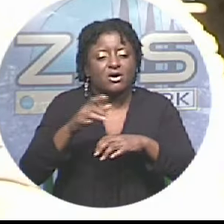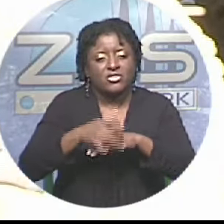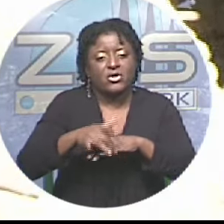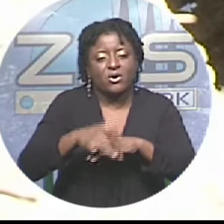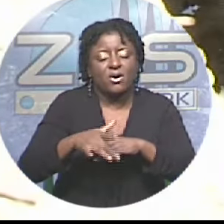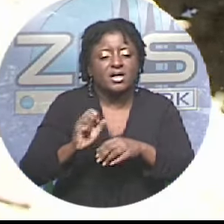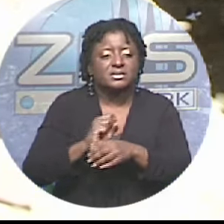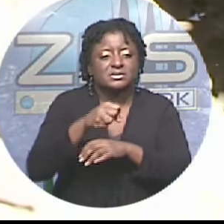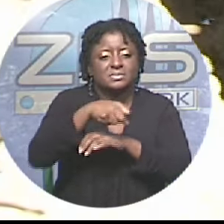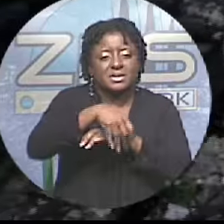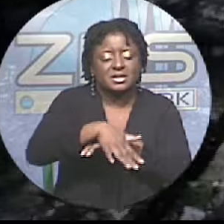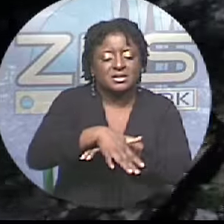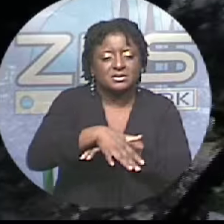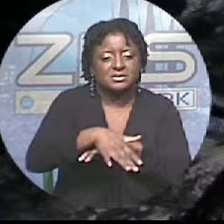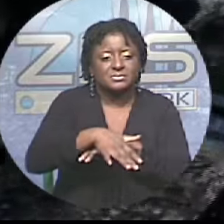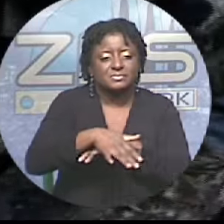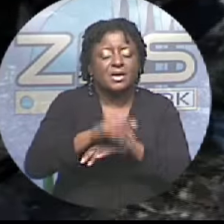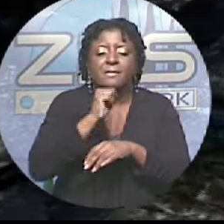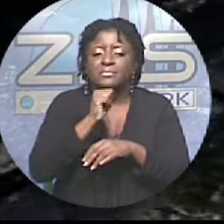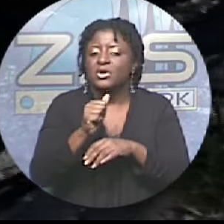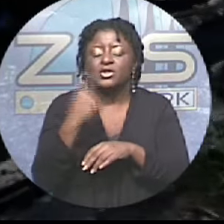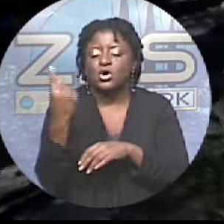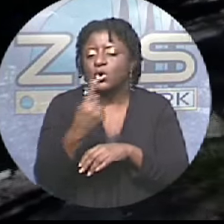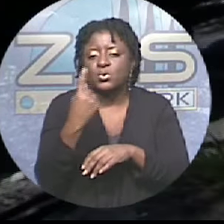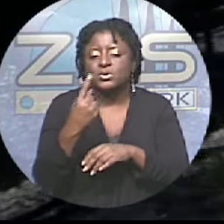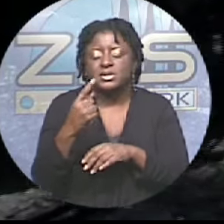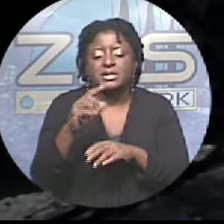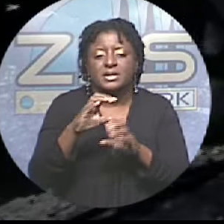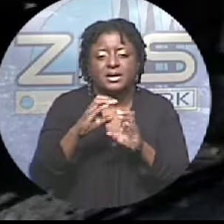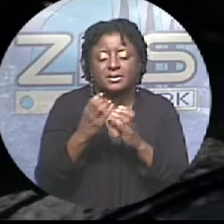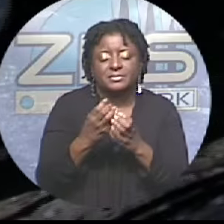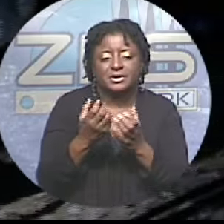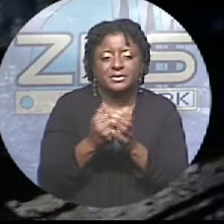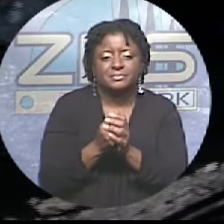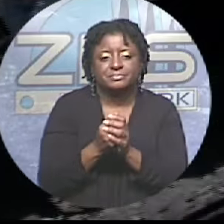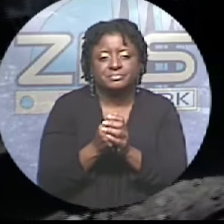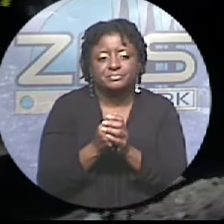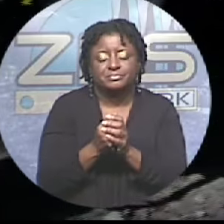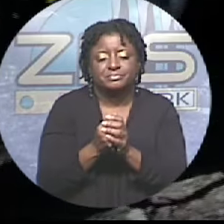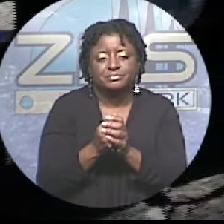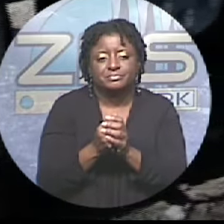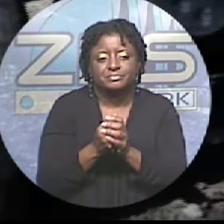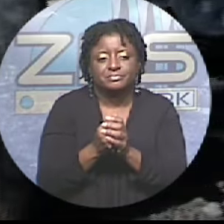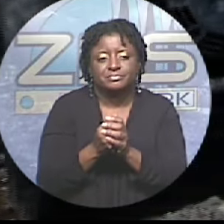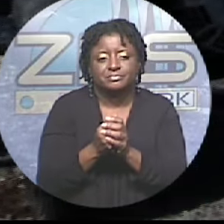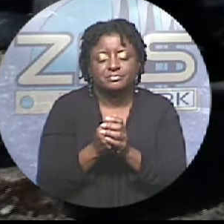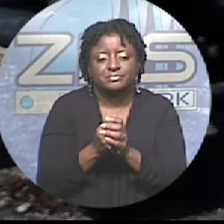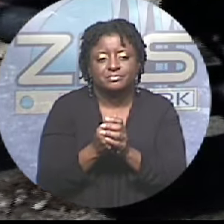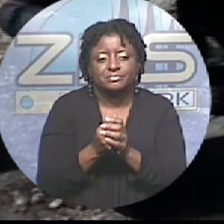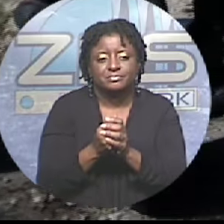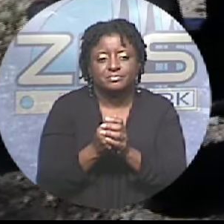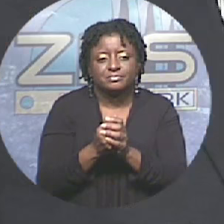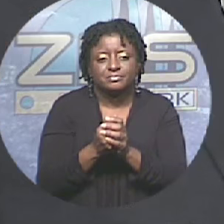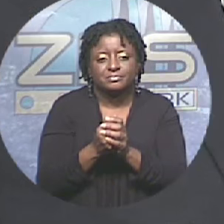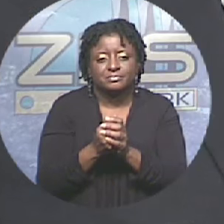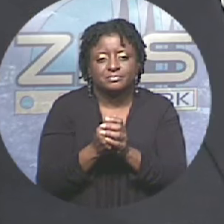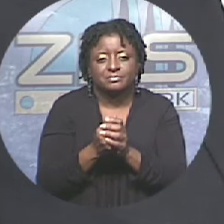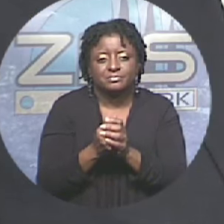says remediation at the company's Clifton Pier plant is critical. Cleopatra Murphy, ZNS Network